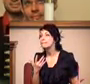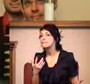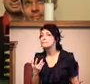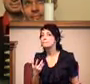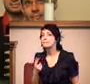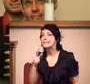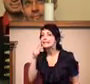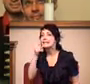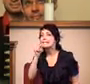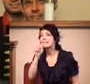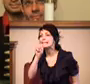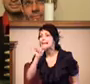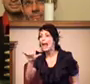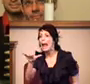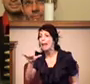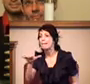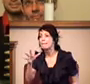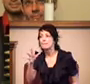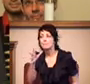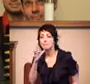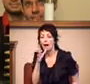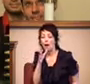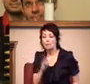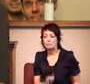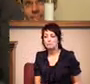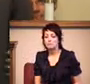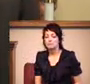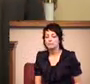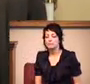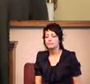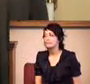gay mom. Yeah.